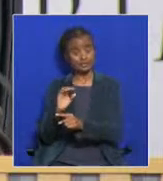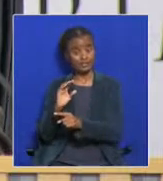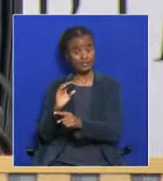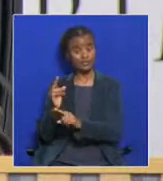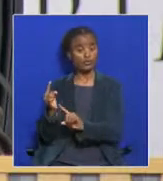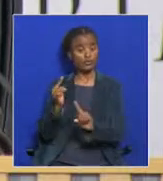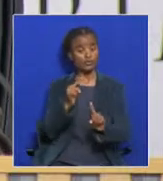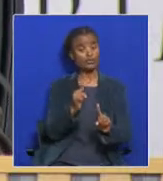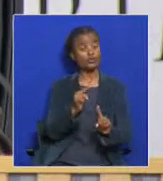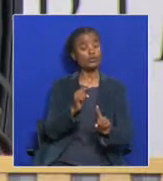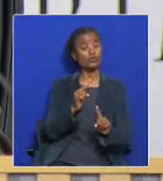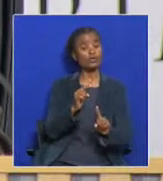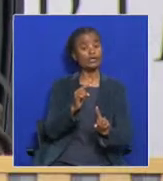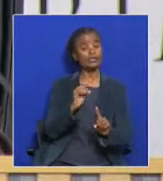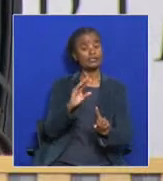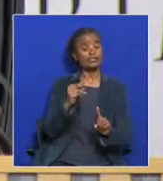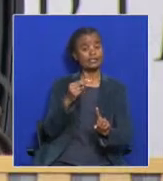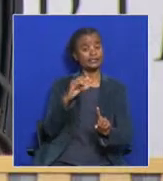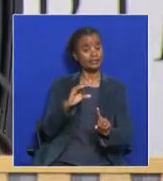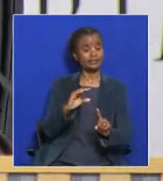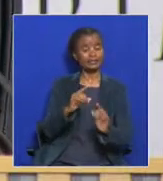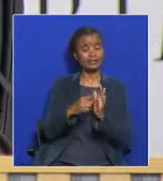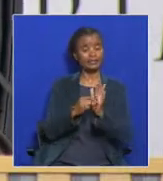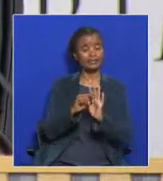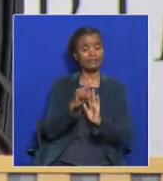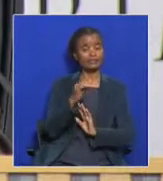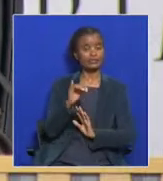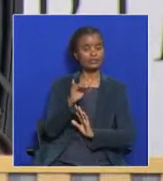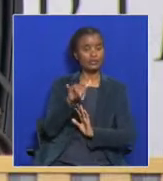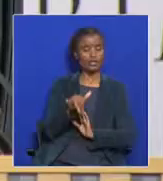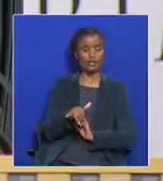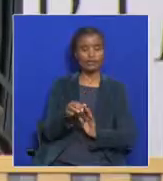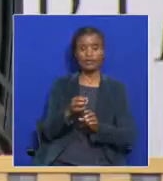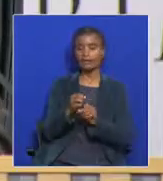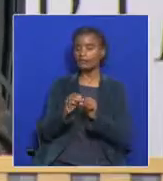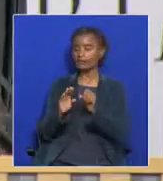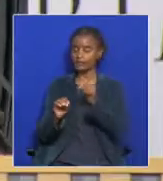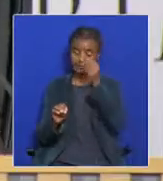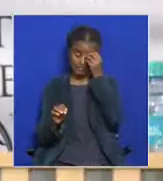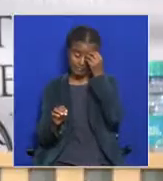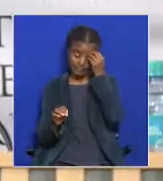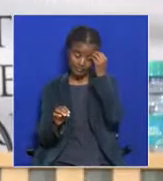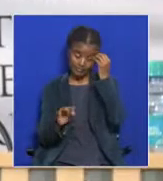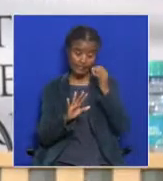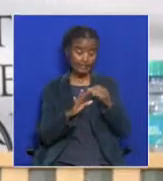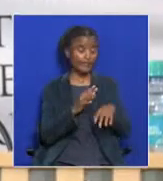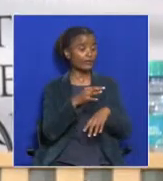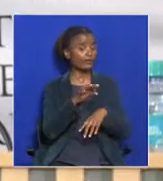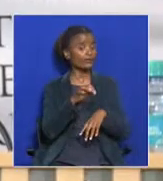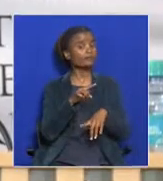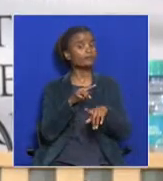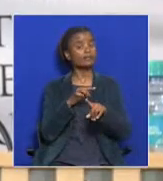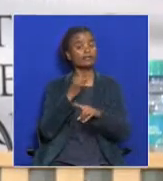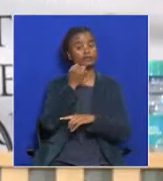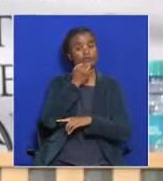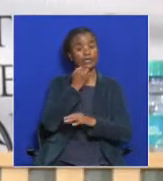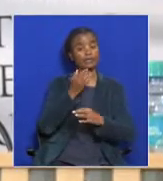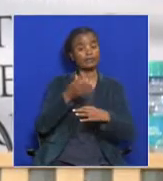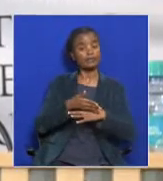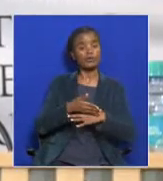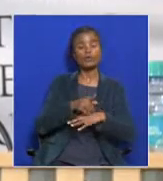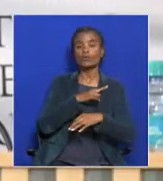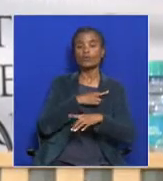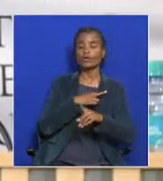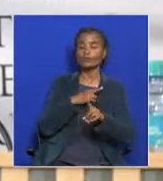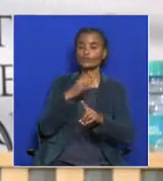happened because there's no such statement. Did anyone May I even try correct to you? obtain You are a making statement? assumptions. I do apologize for interrupting. You are making assumptions that